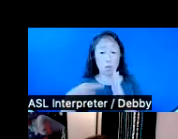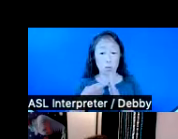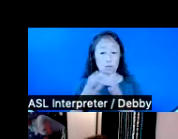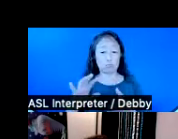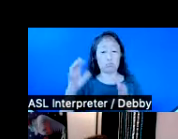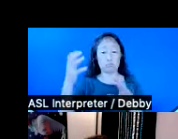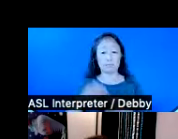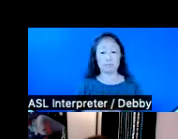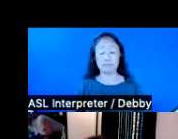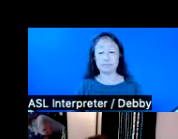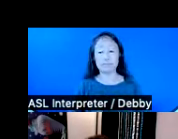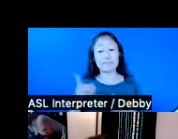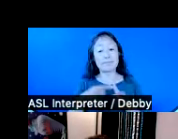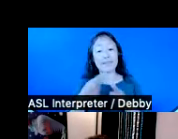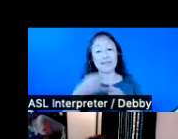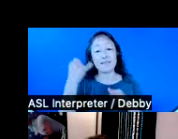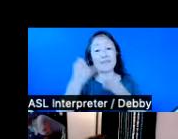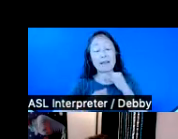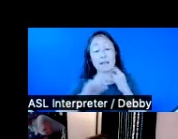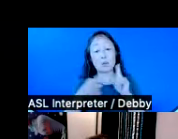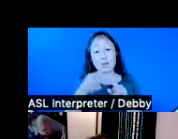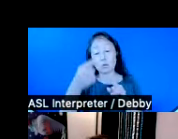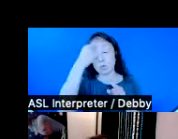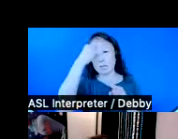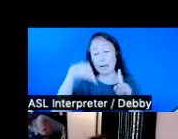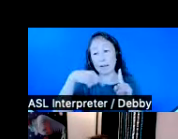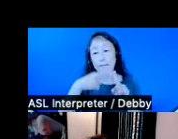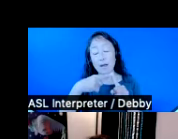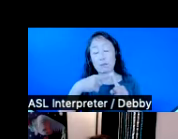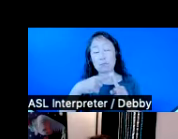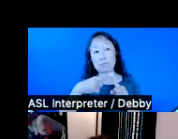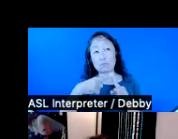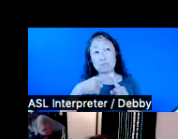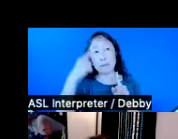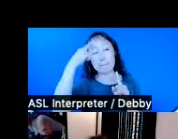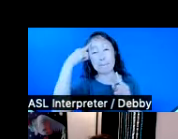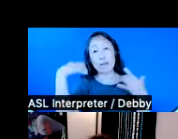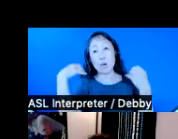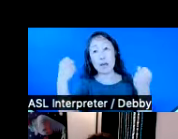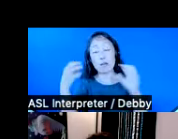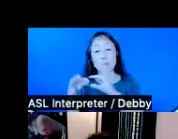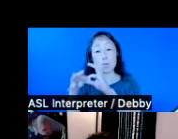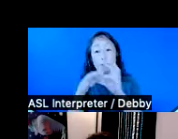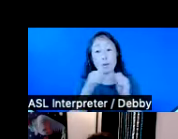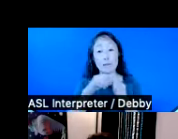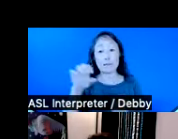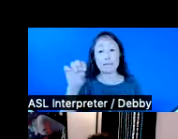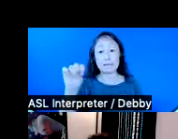And then finally, when you think about it, mental health as it relates to sexual assault